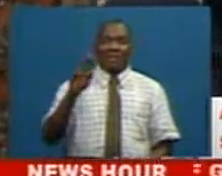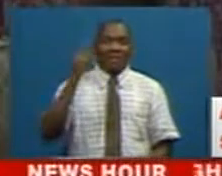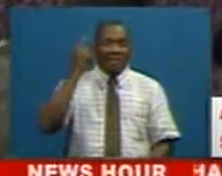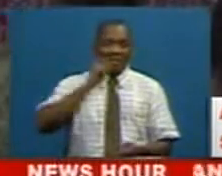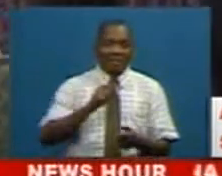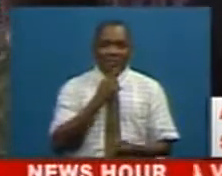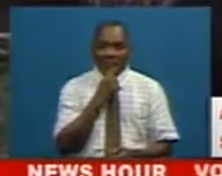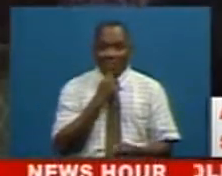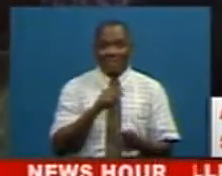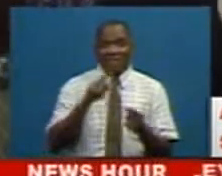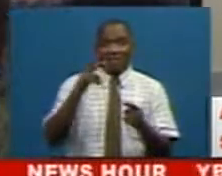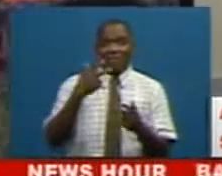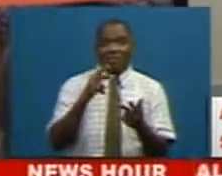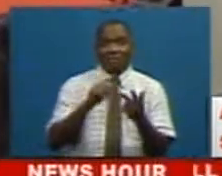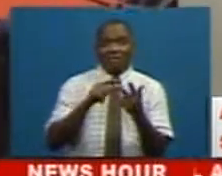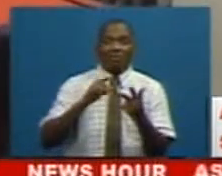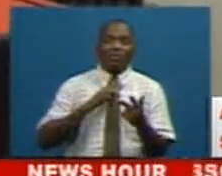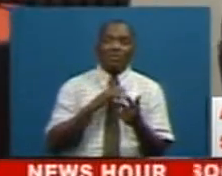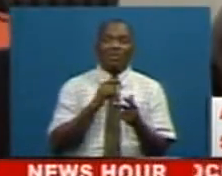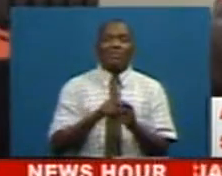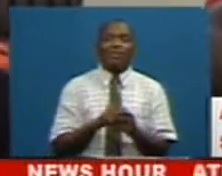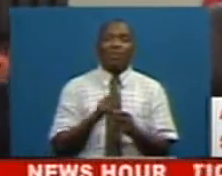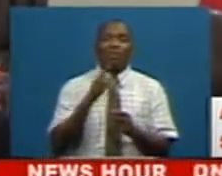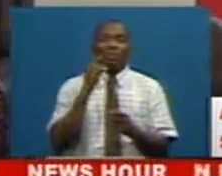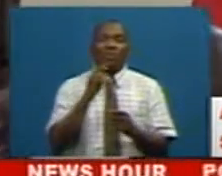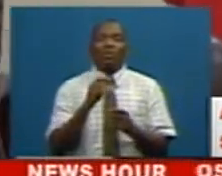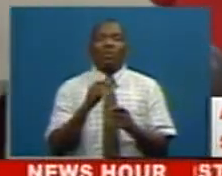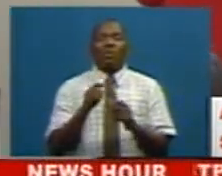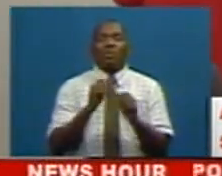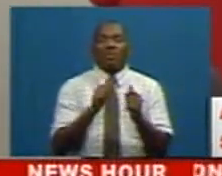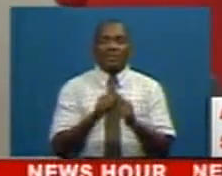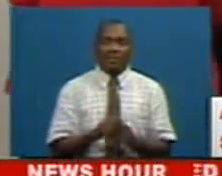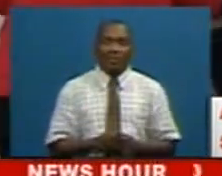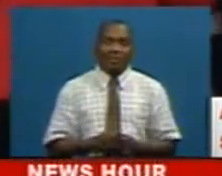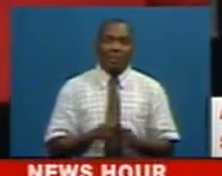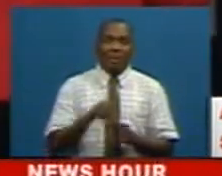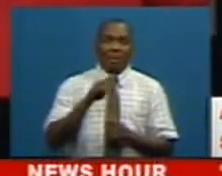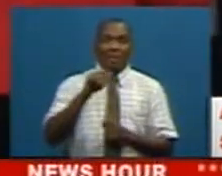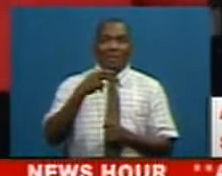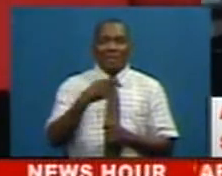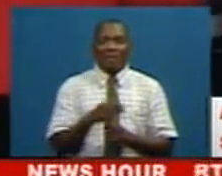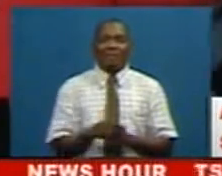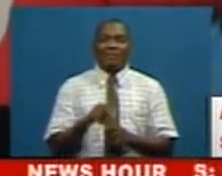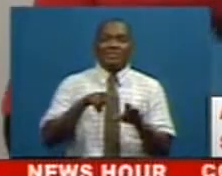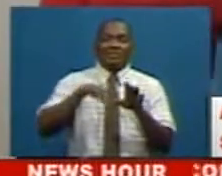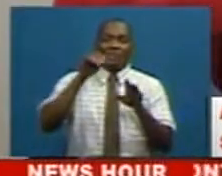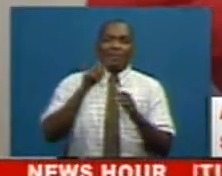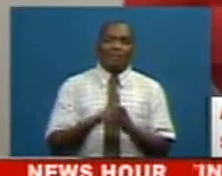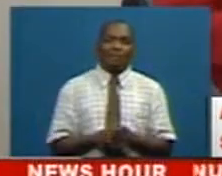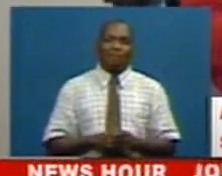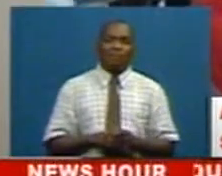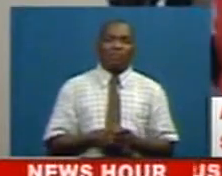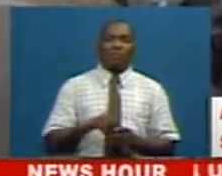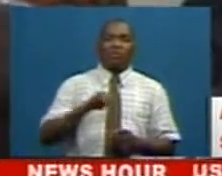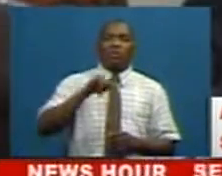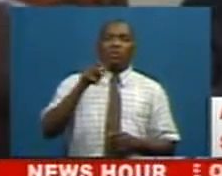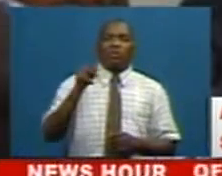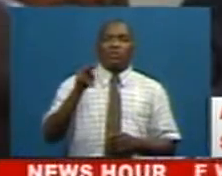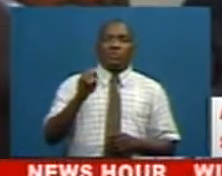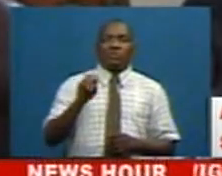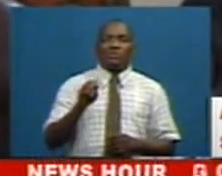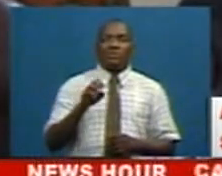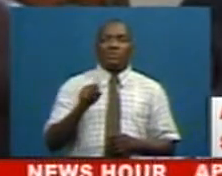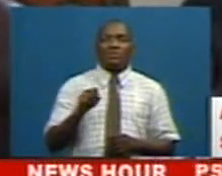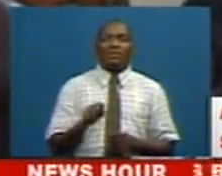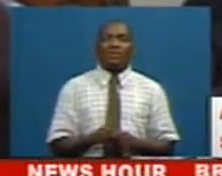secretary. The third committee is the Domestic League Committee. Mr. Ban Nwako is the chairman. Mr. Jones Alhassan